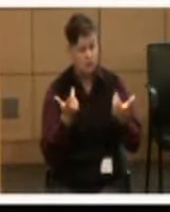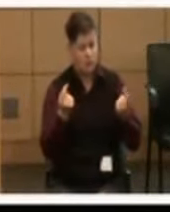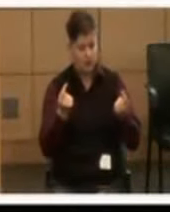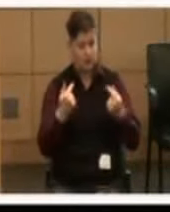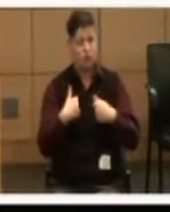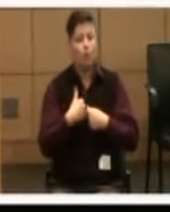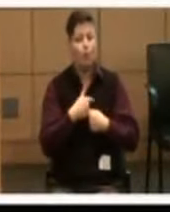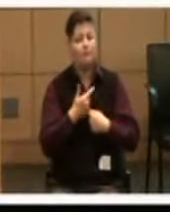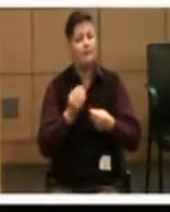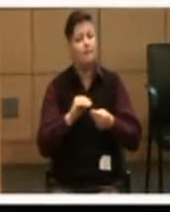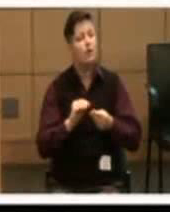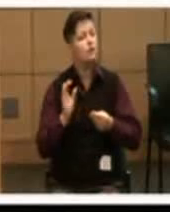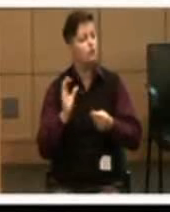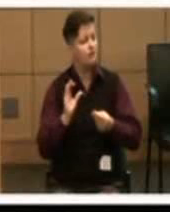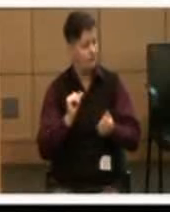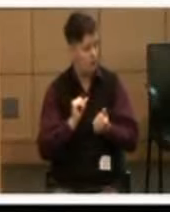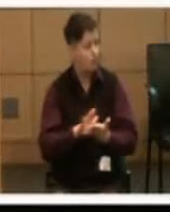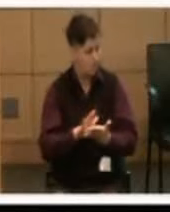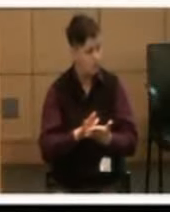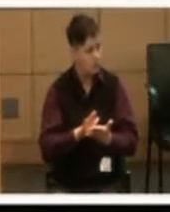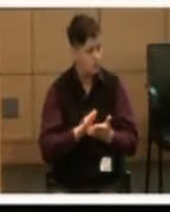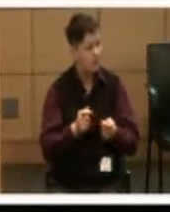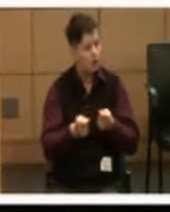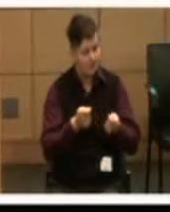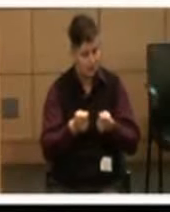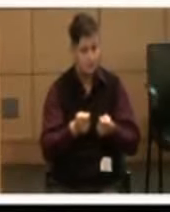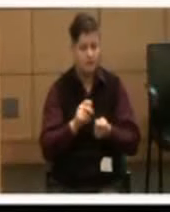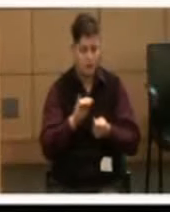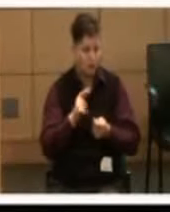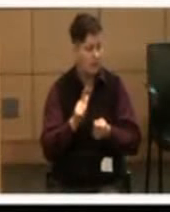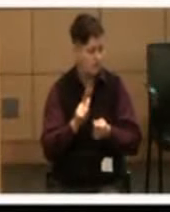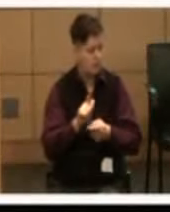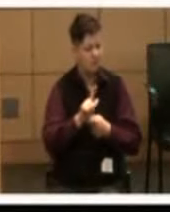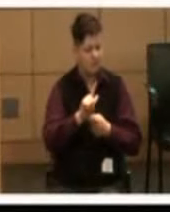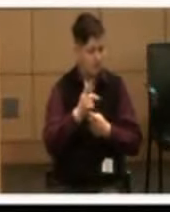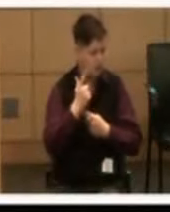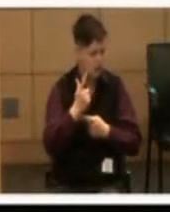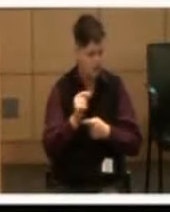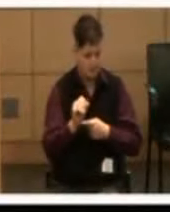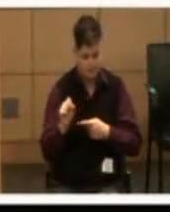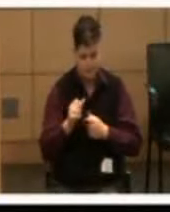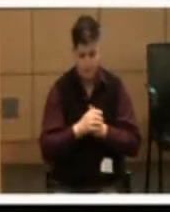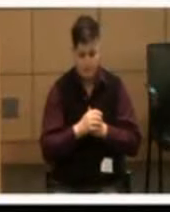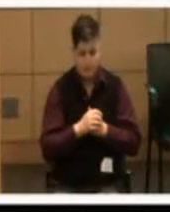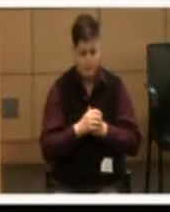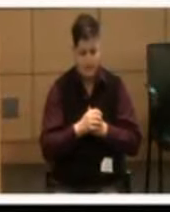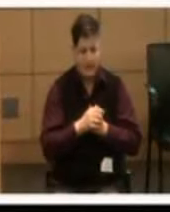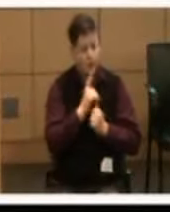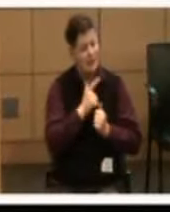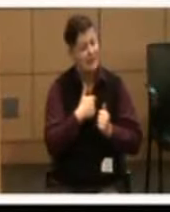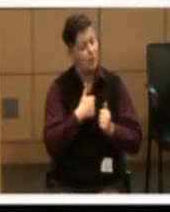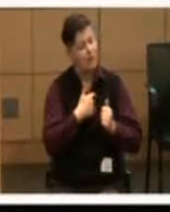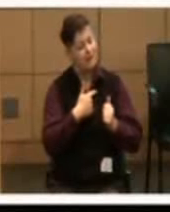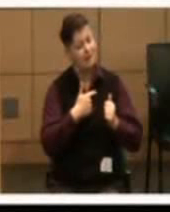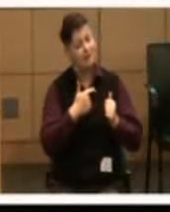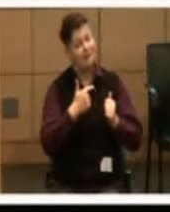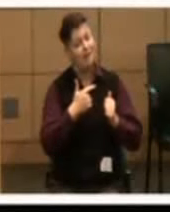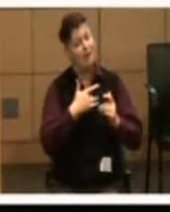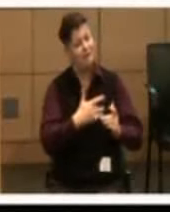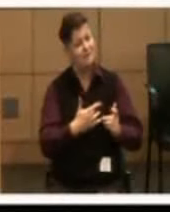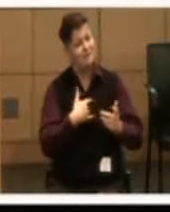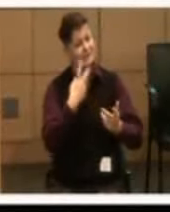approach to the management of unilateral hearing loss, and it's often characterized by a period of watch and wait. And so we